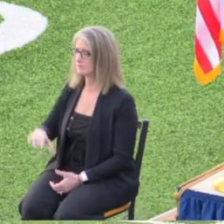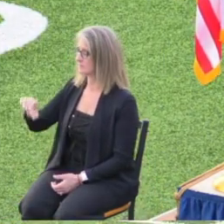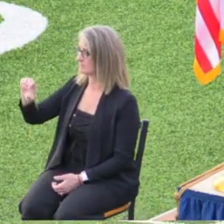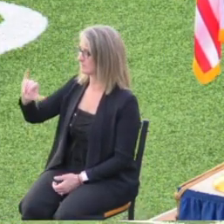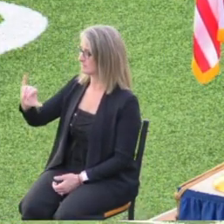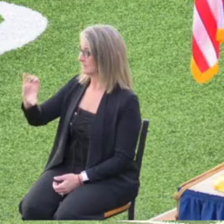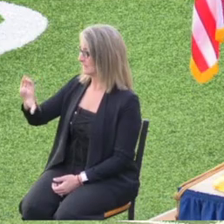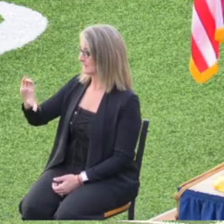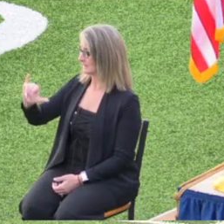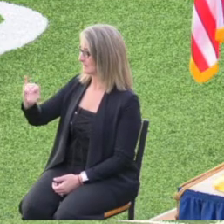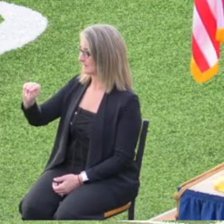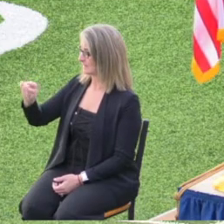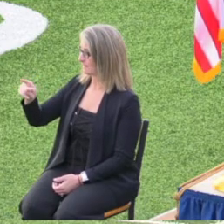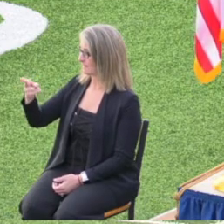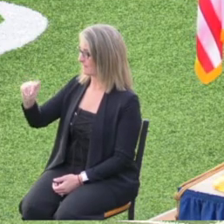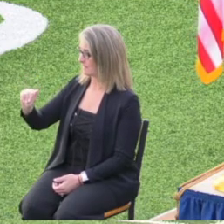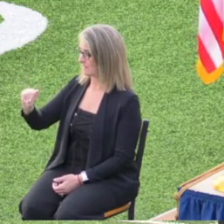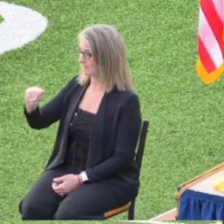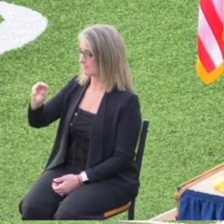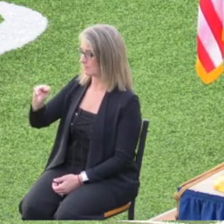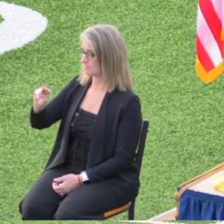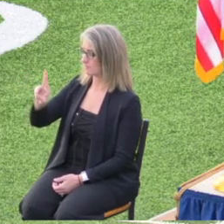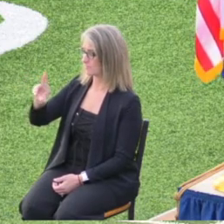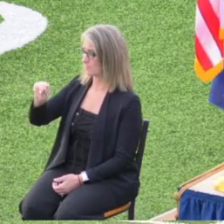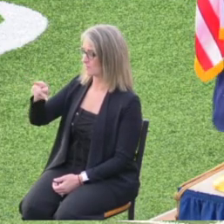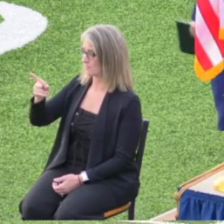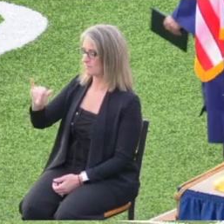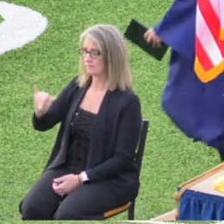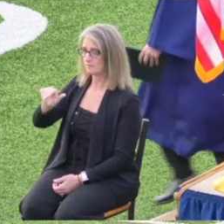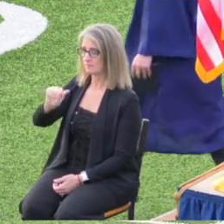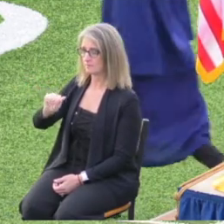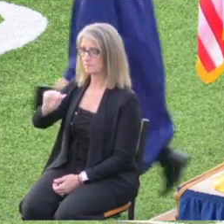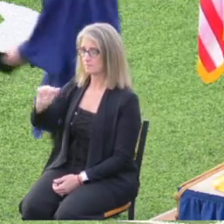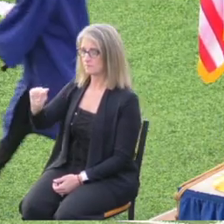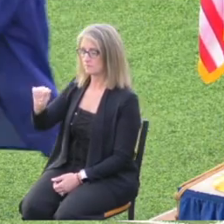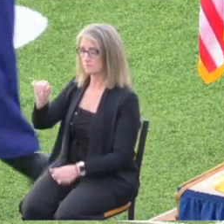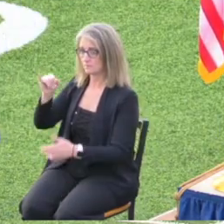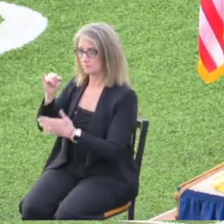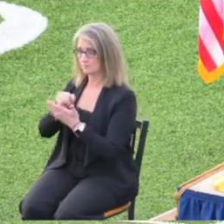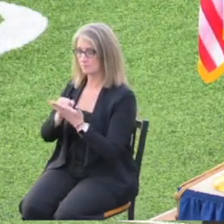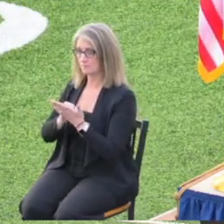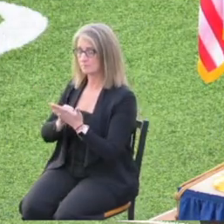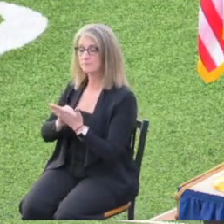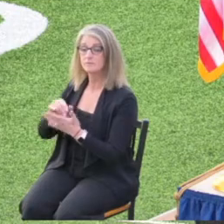Cynthia Jeanette Murphy, Associate in Arts, Phi Theta Kappa.